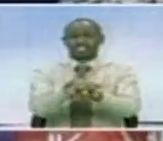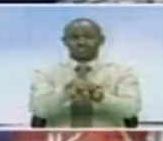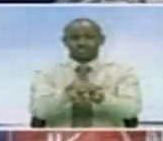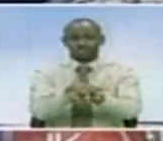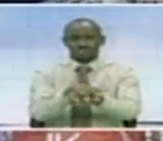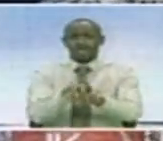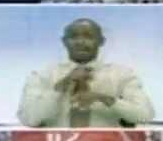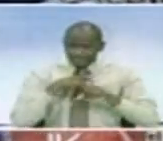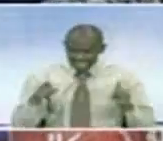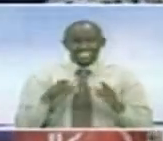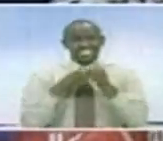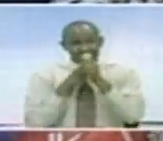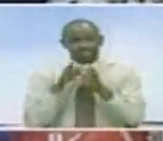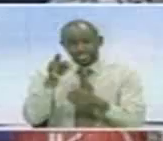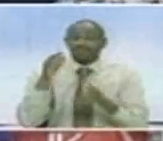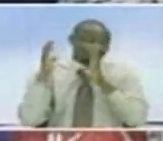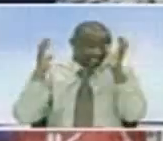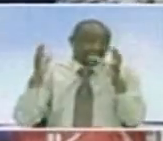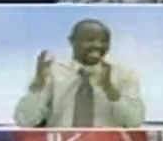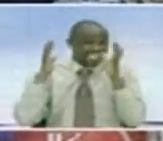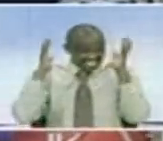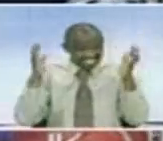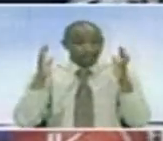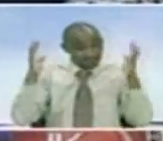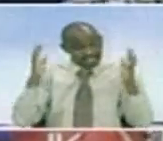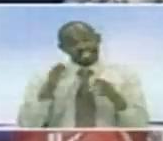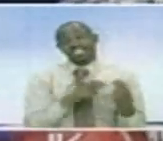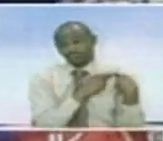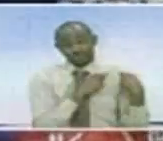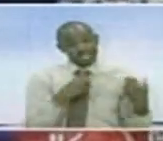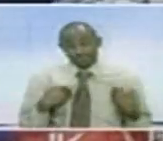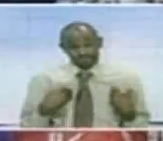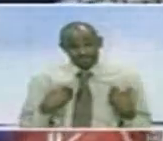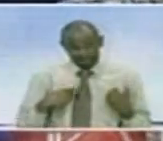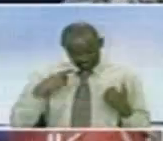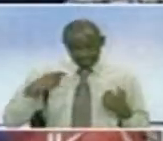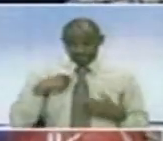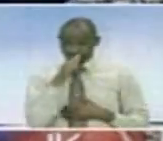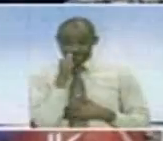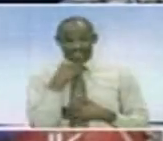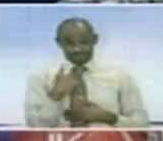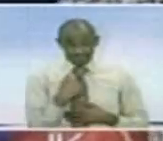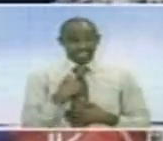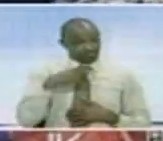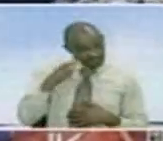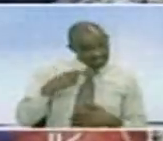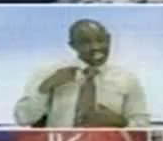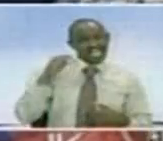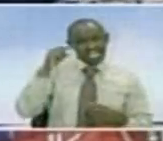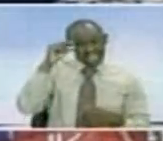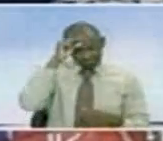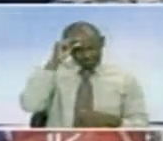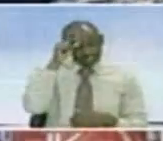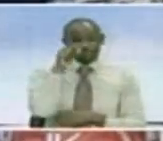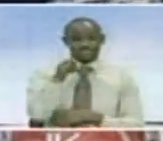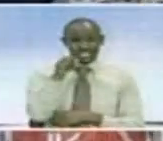But the leadership has even a greater responsibility. I have reservations about the manner in which the government of the